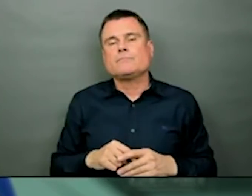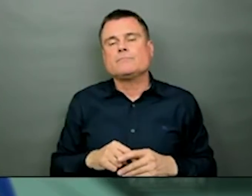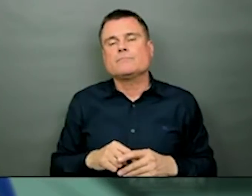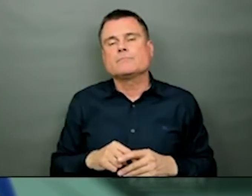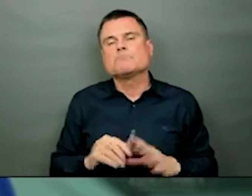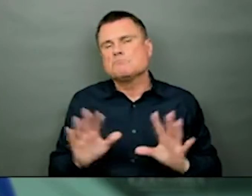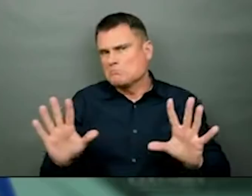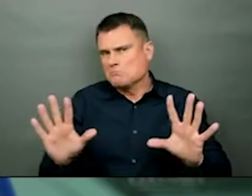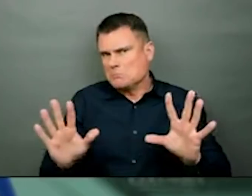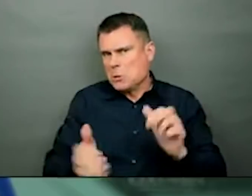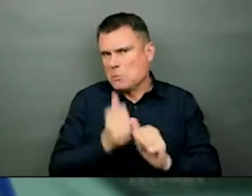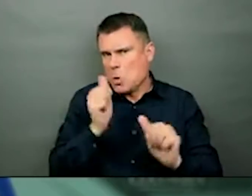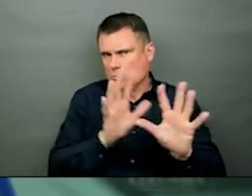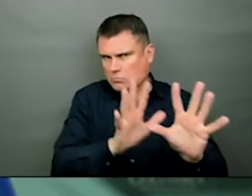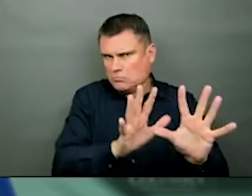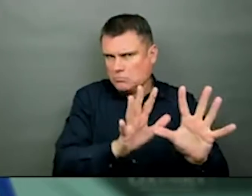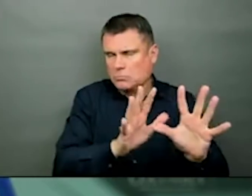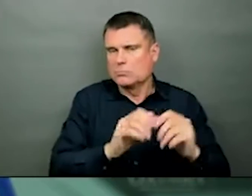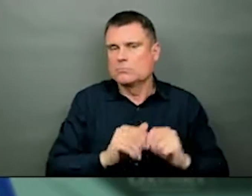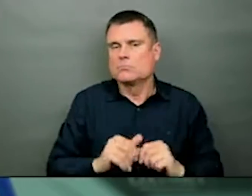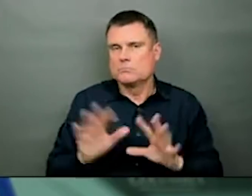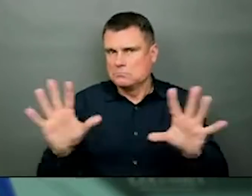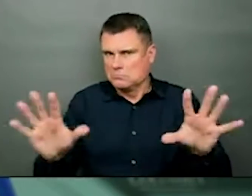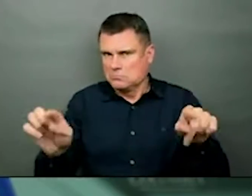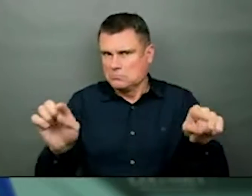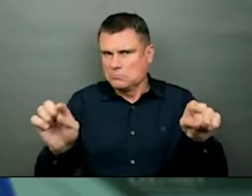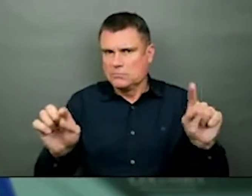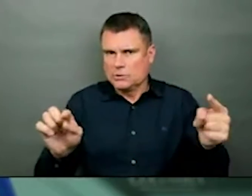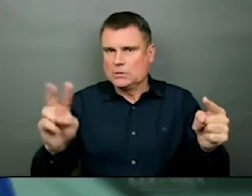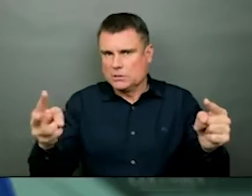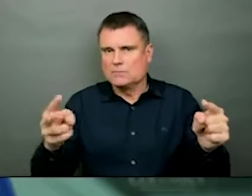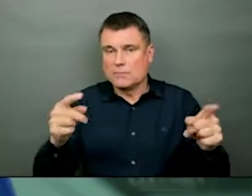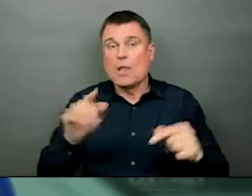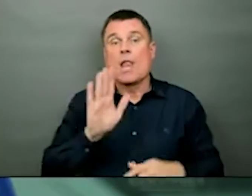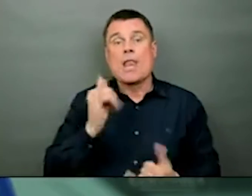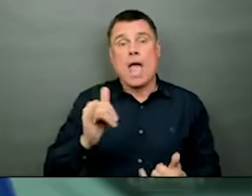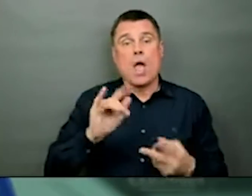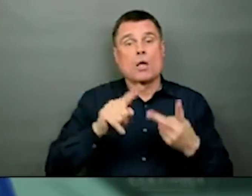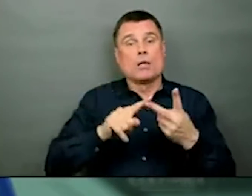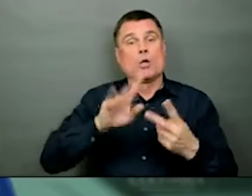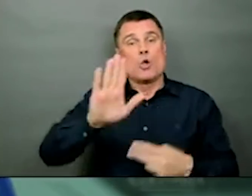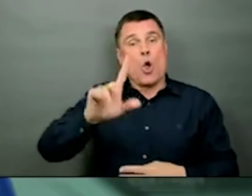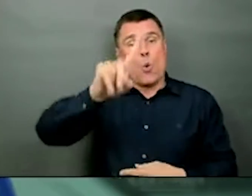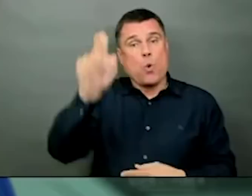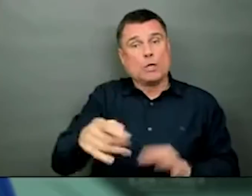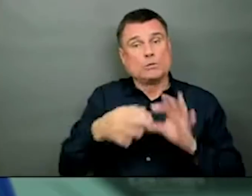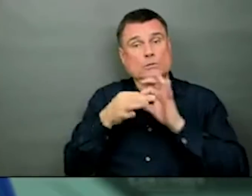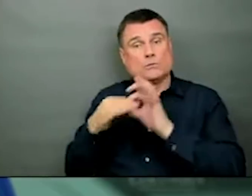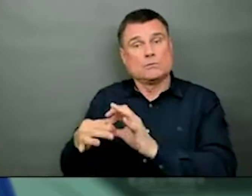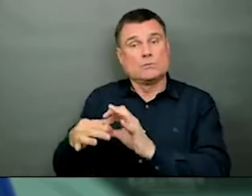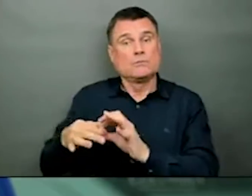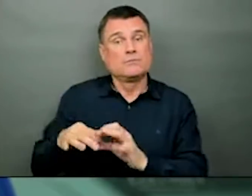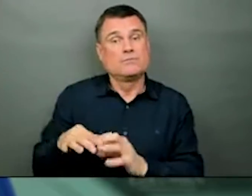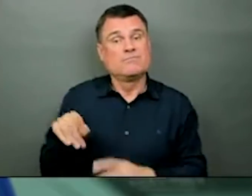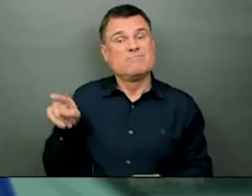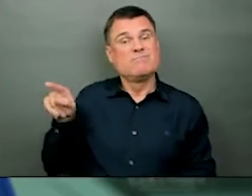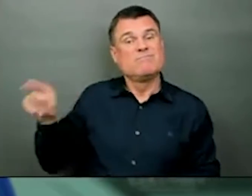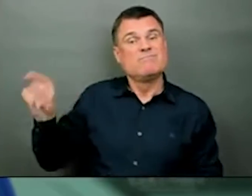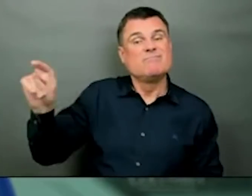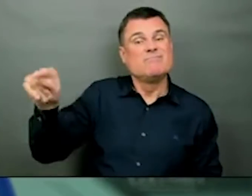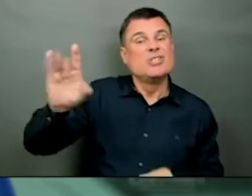the court case that's been brought forward against the provinces by a select number of